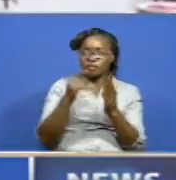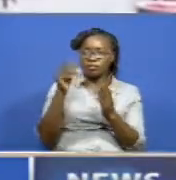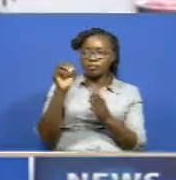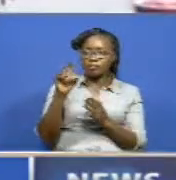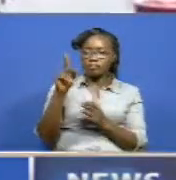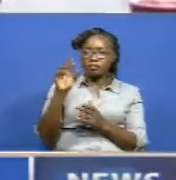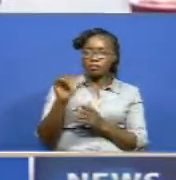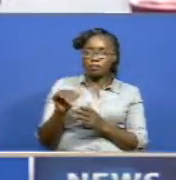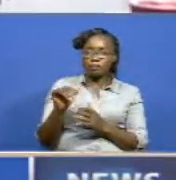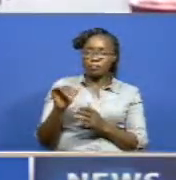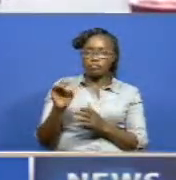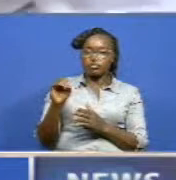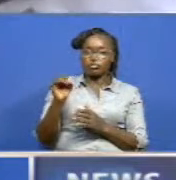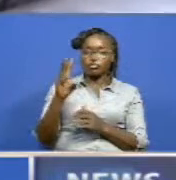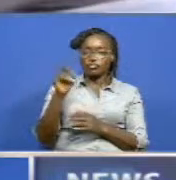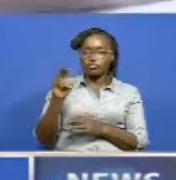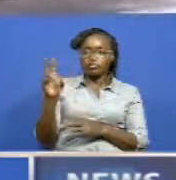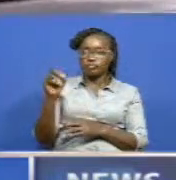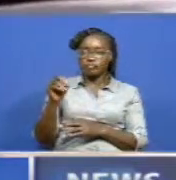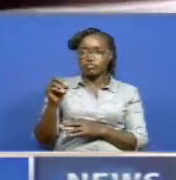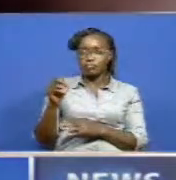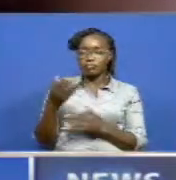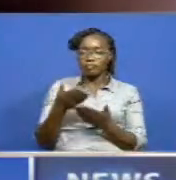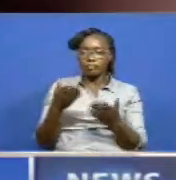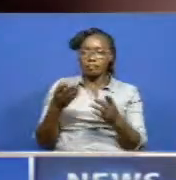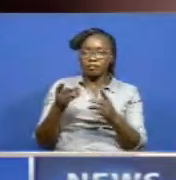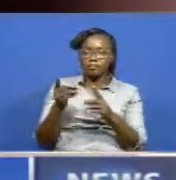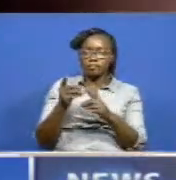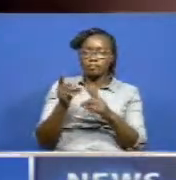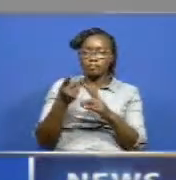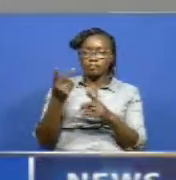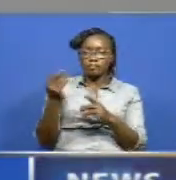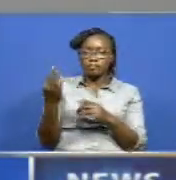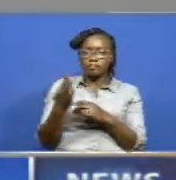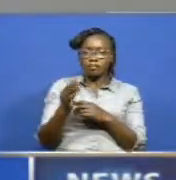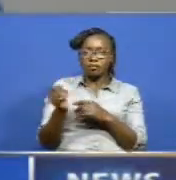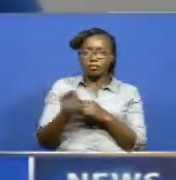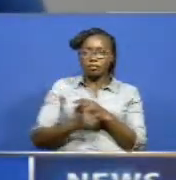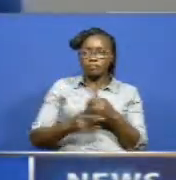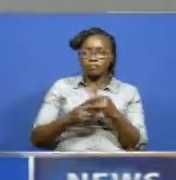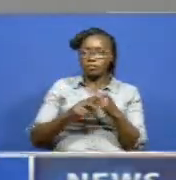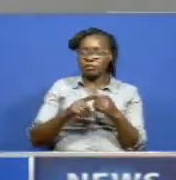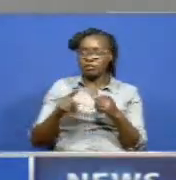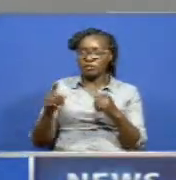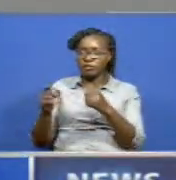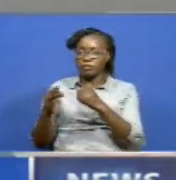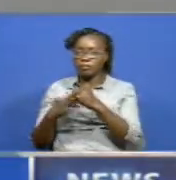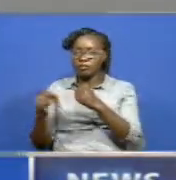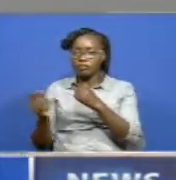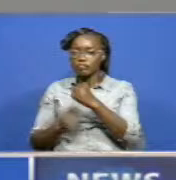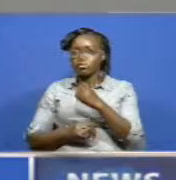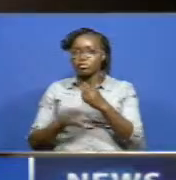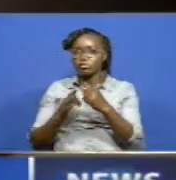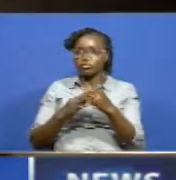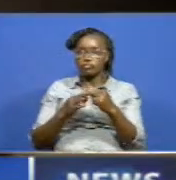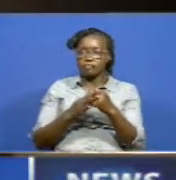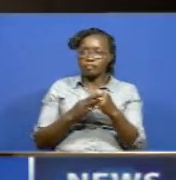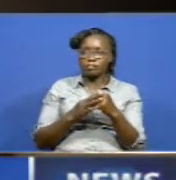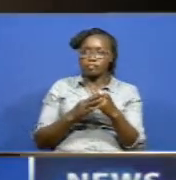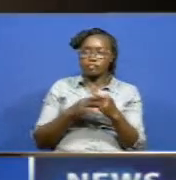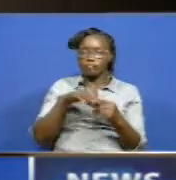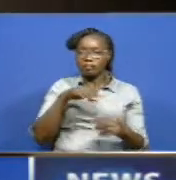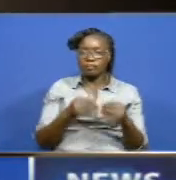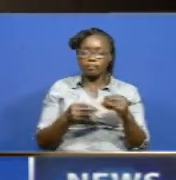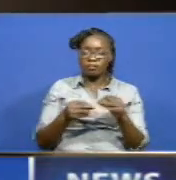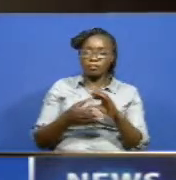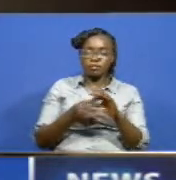2020 Olympic Games will be held from the 23rd of July to 8th of August, with the Paralympic